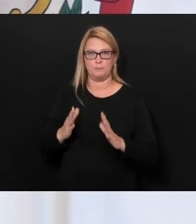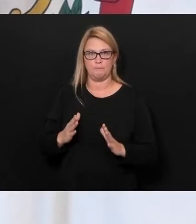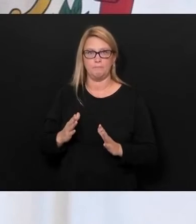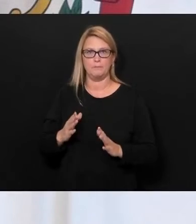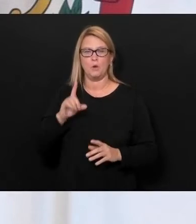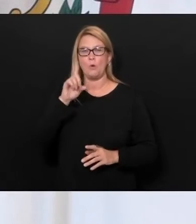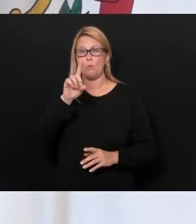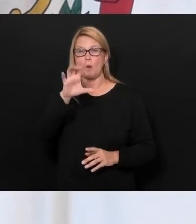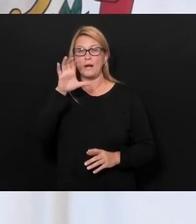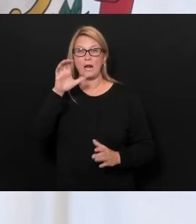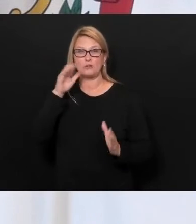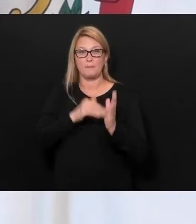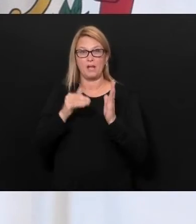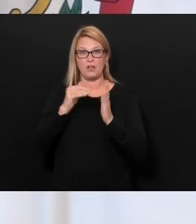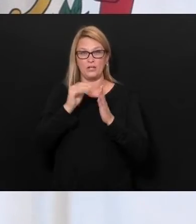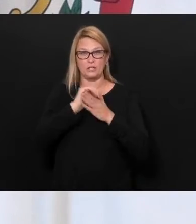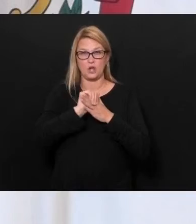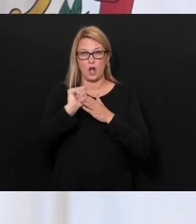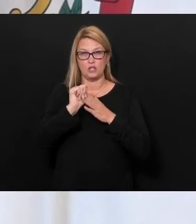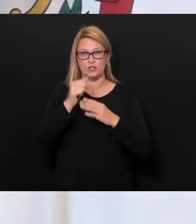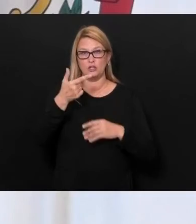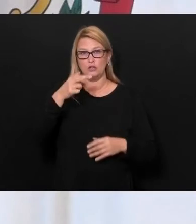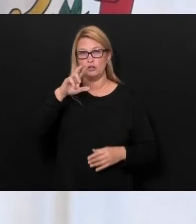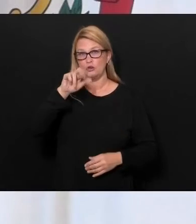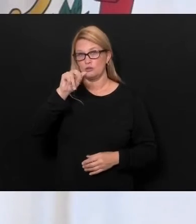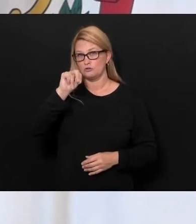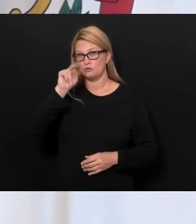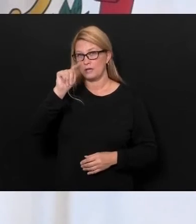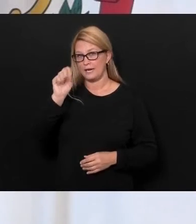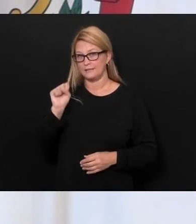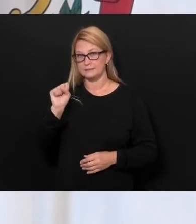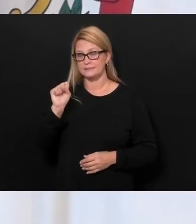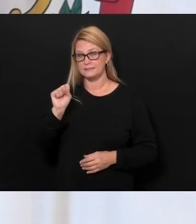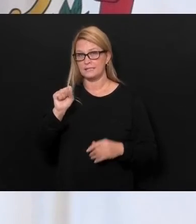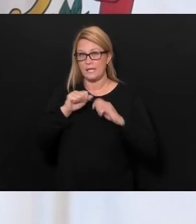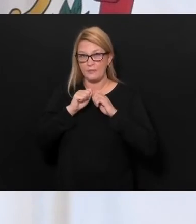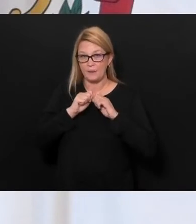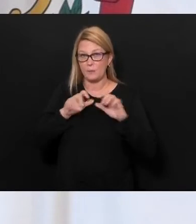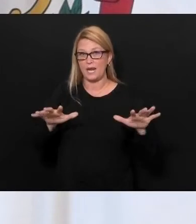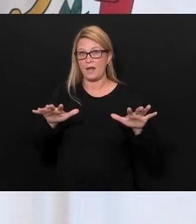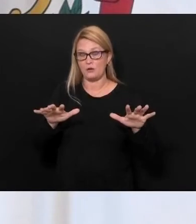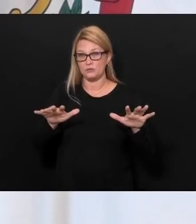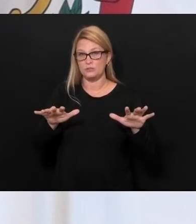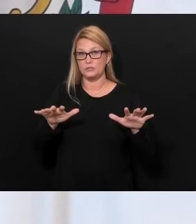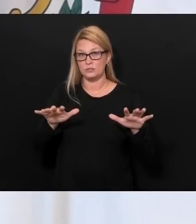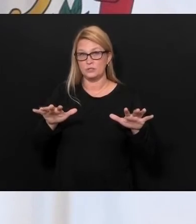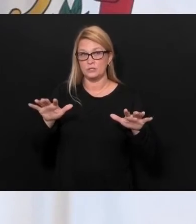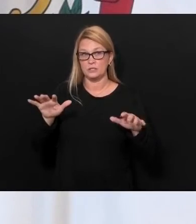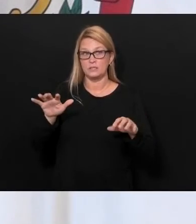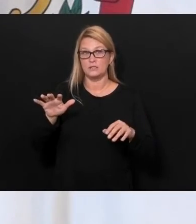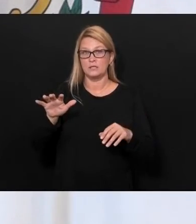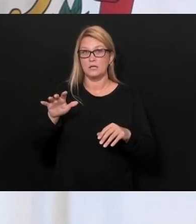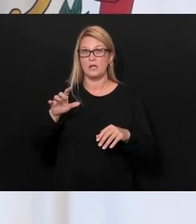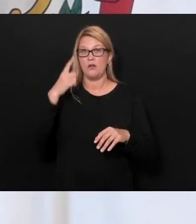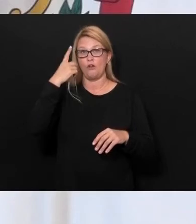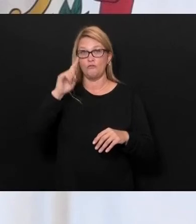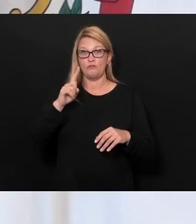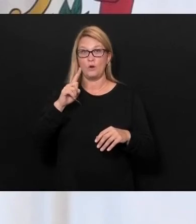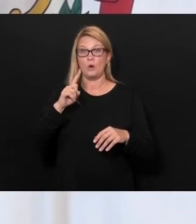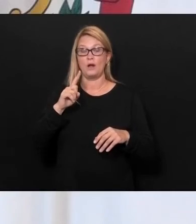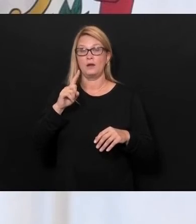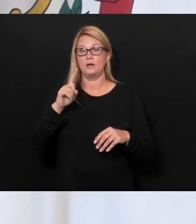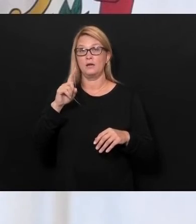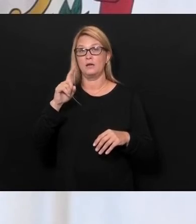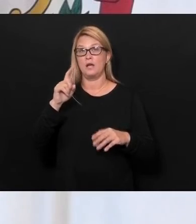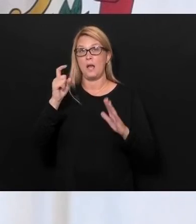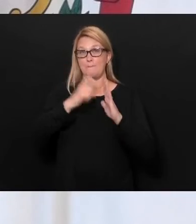$100 million grants that were distributed about our abandoned mine lands